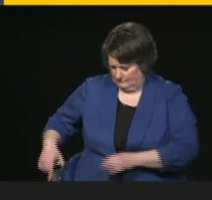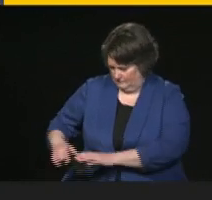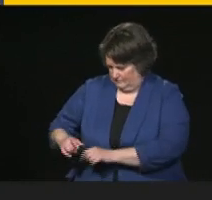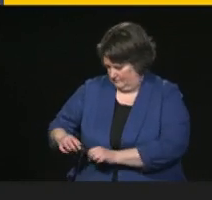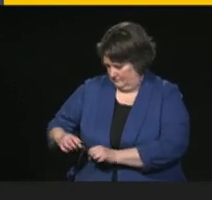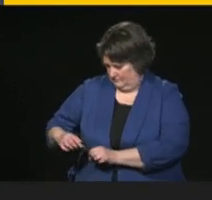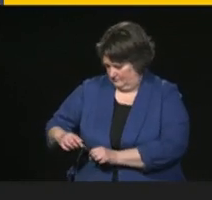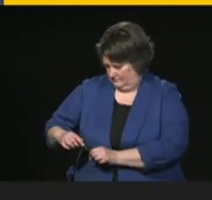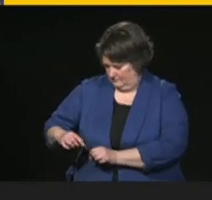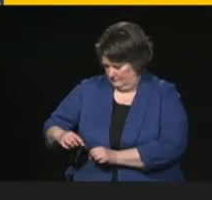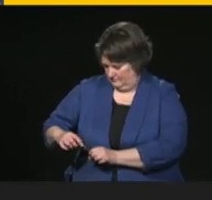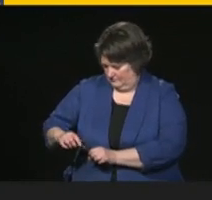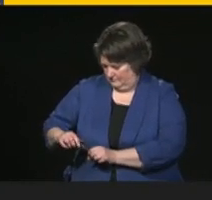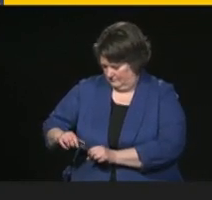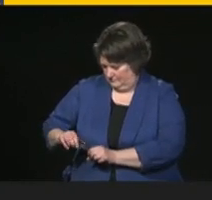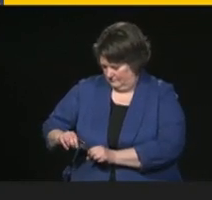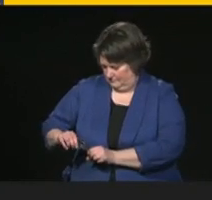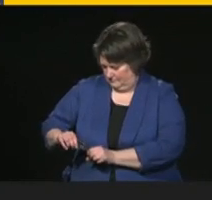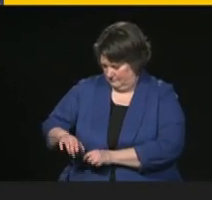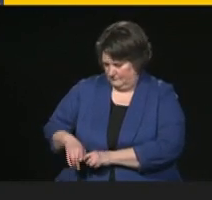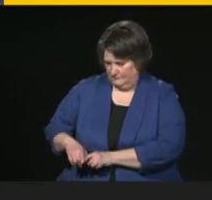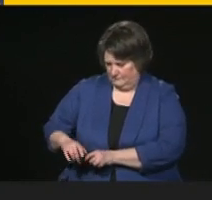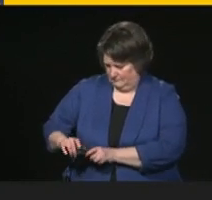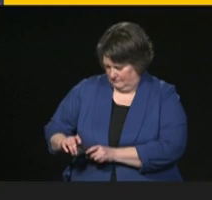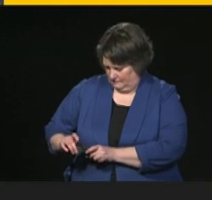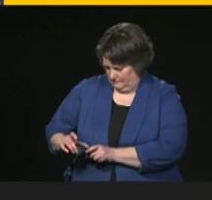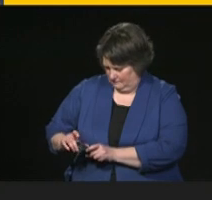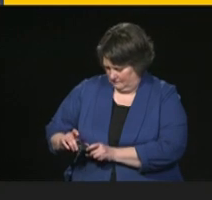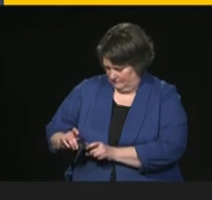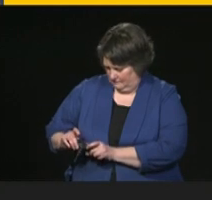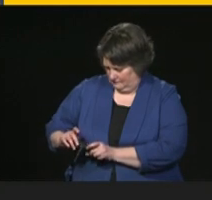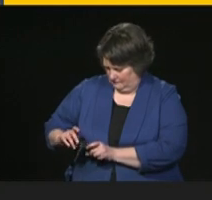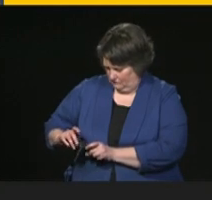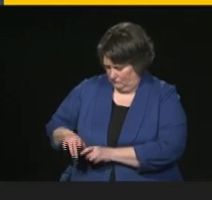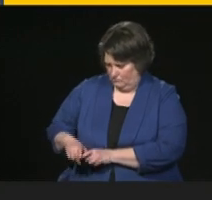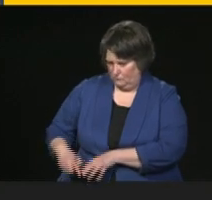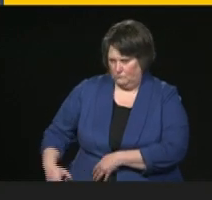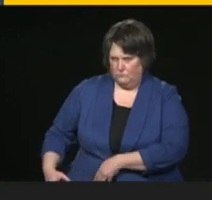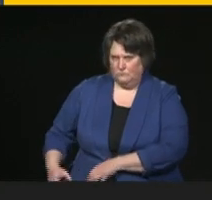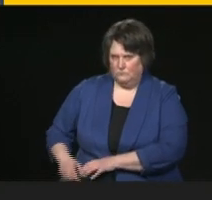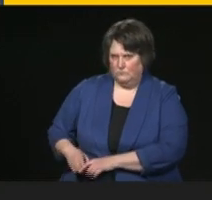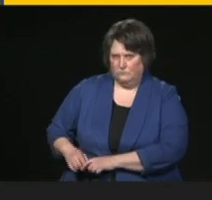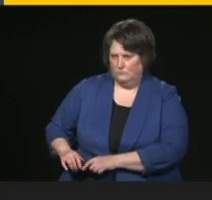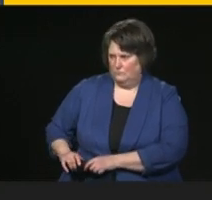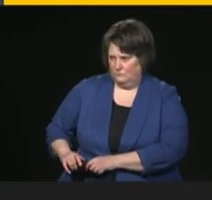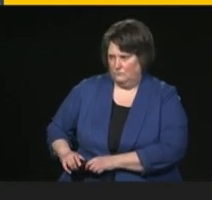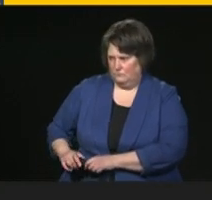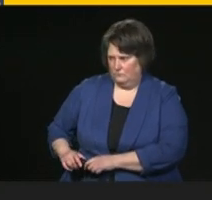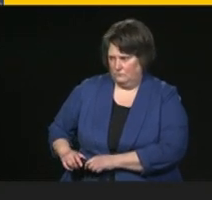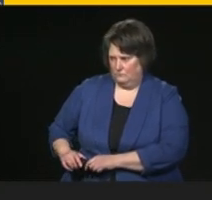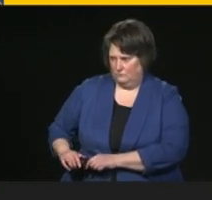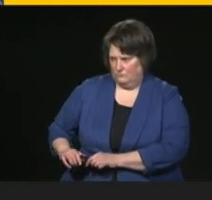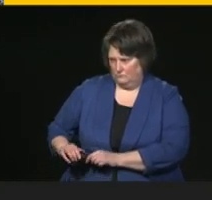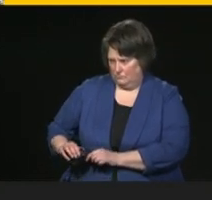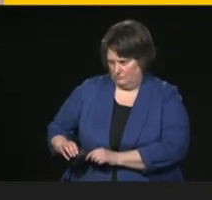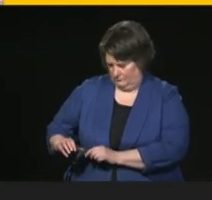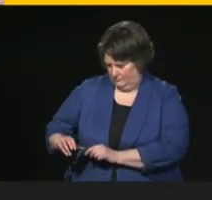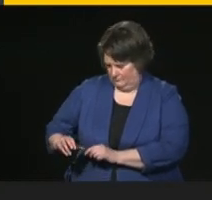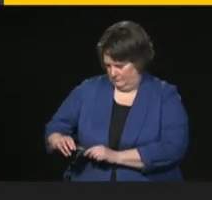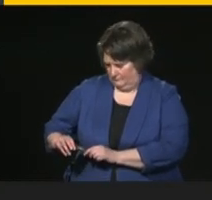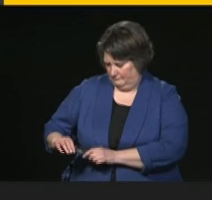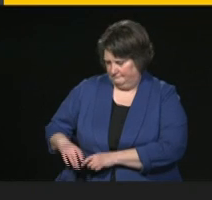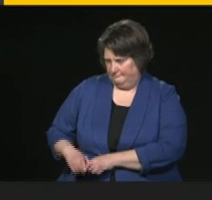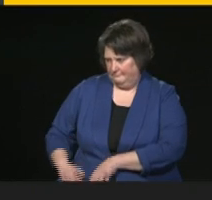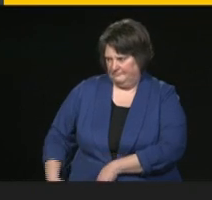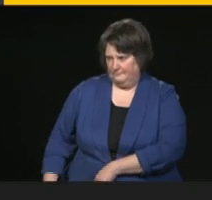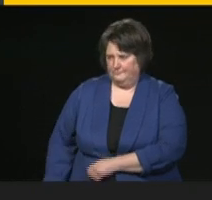about how our actions affect our vulnerable neighbors. Please consider giving seniors who are very worried about coronavirus spaces